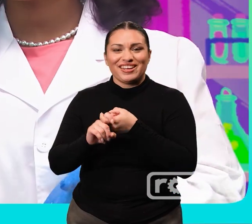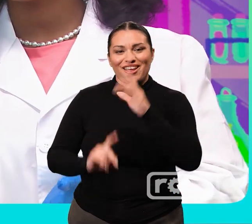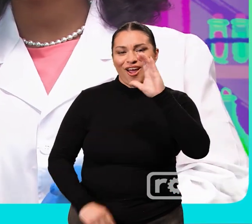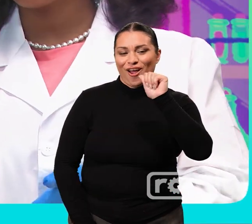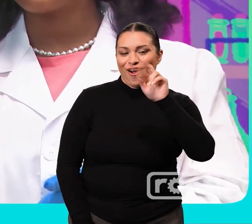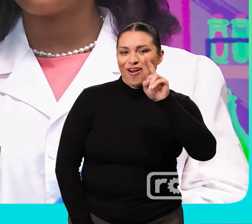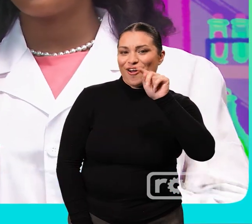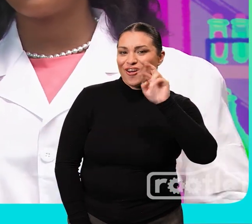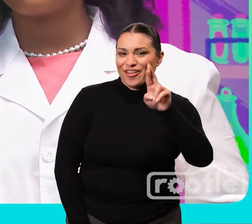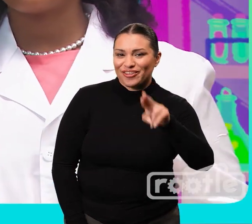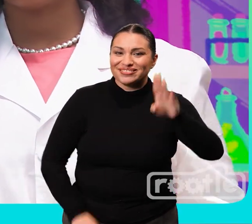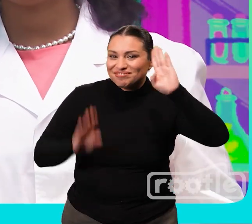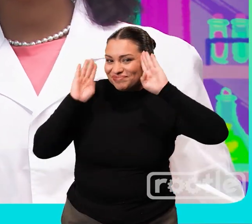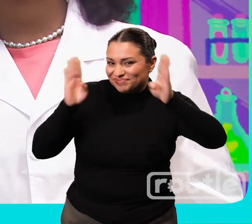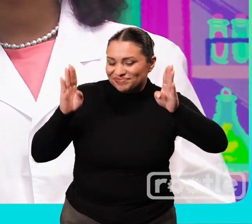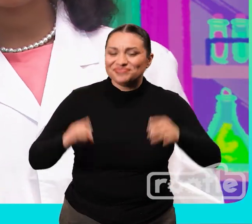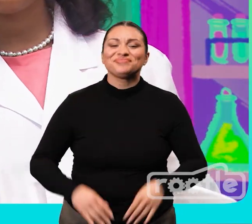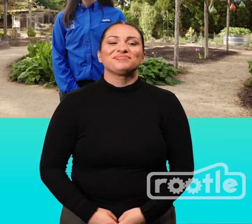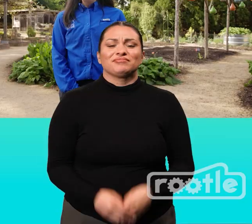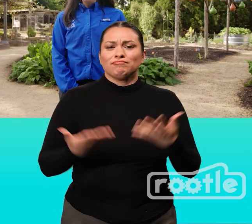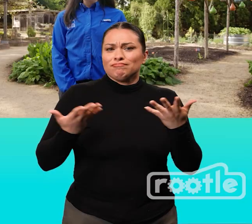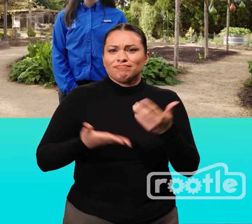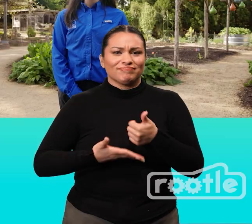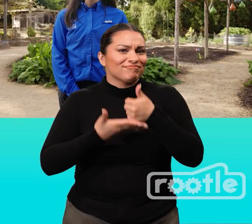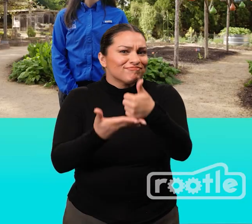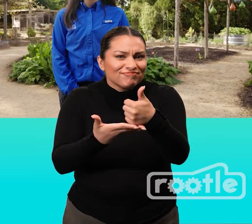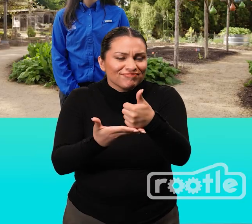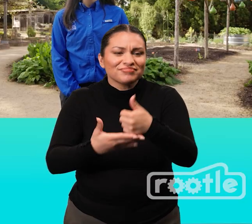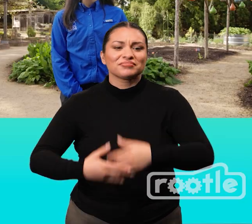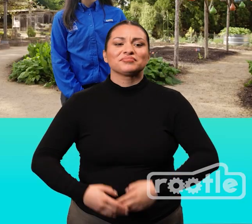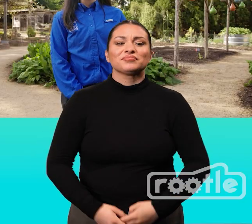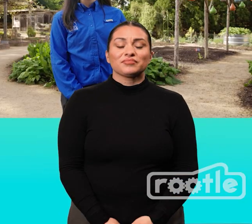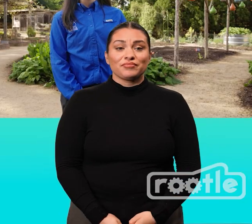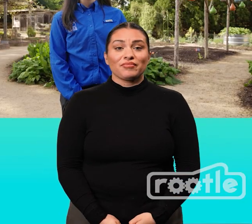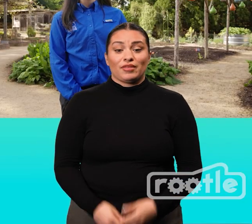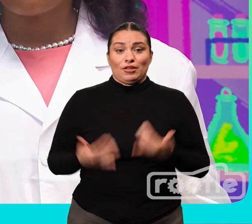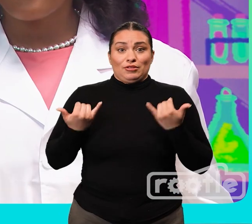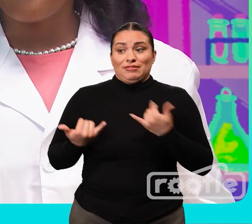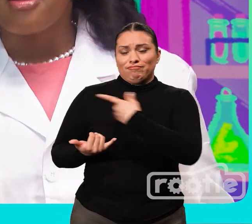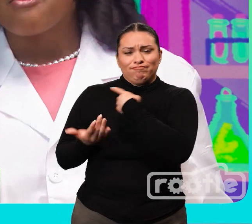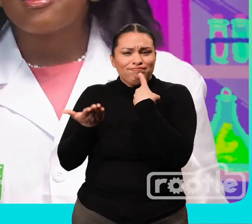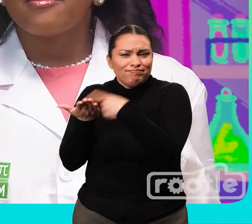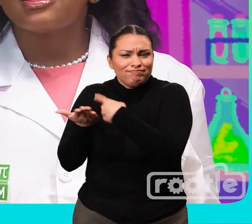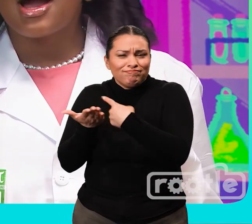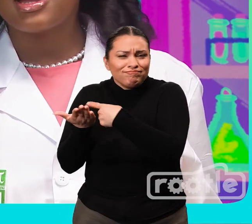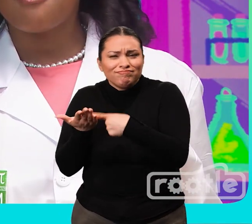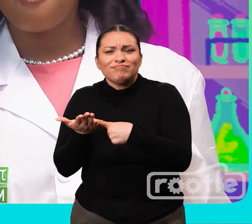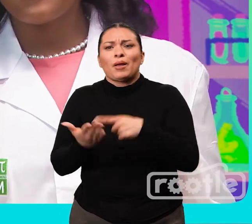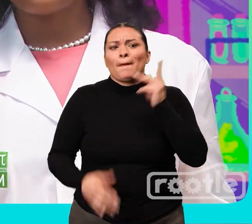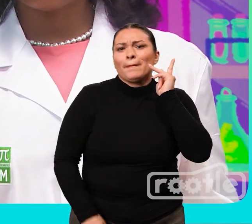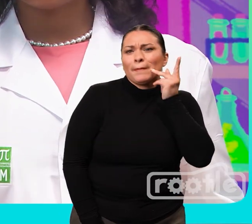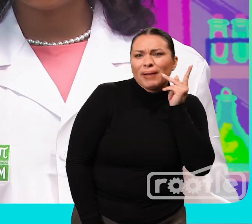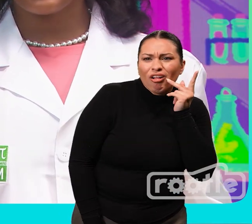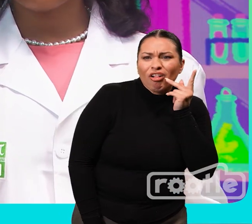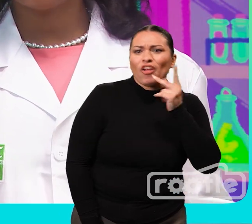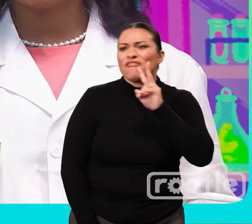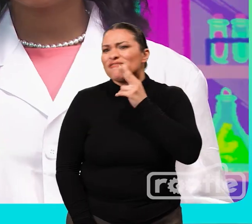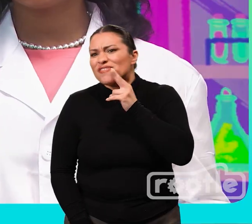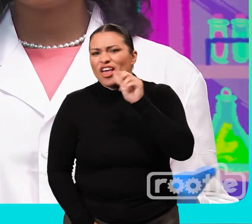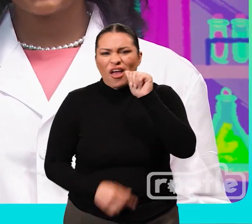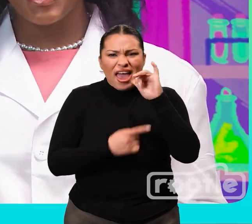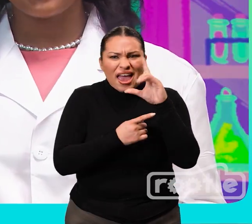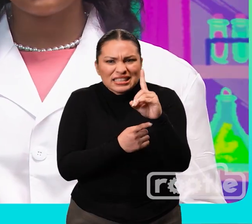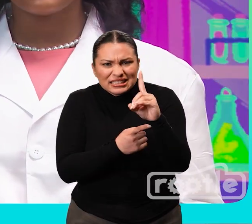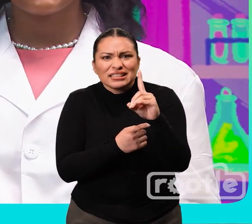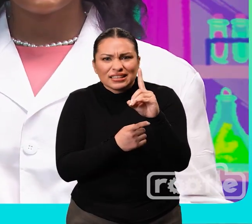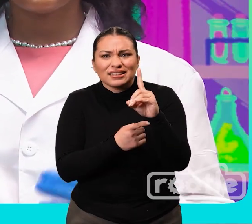this is my friend Carter. Hi, Miss Liani. Hi, what can I help you with today? Well, we were talking about pickles and how vinegar